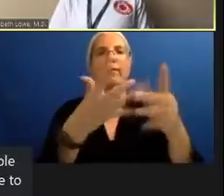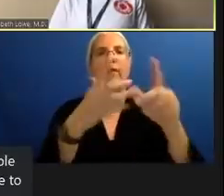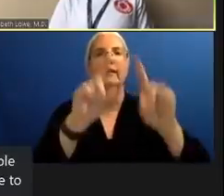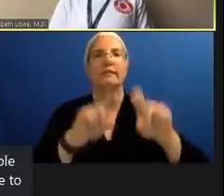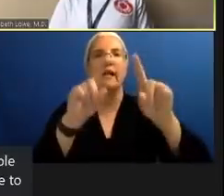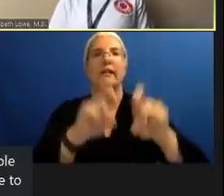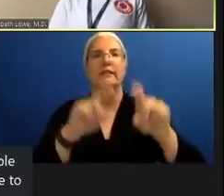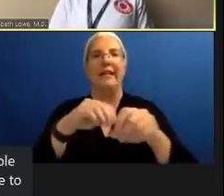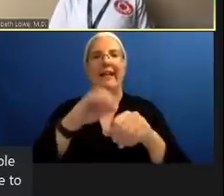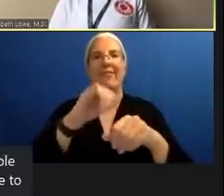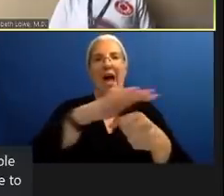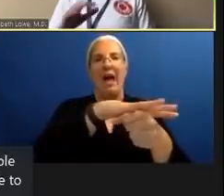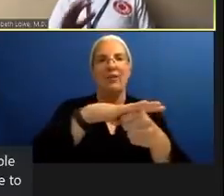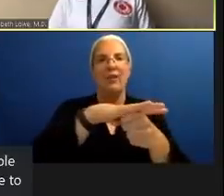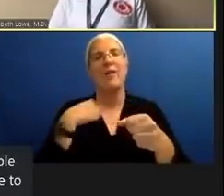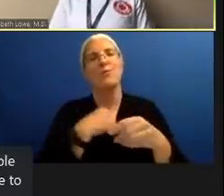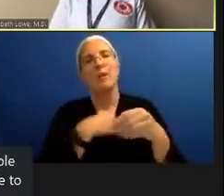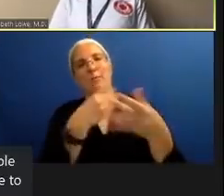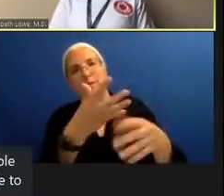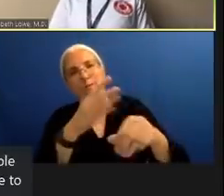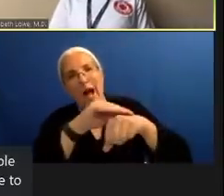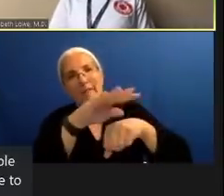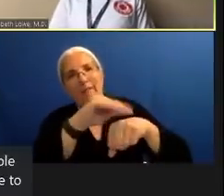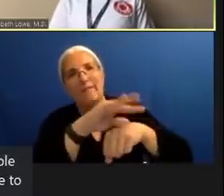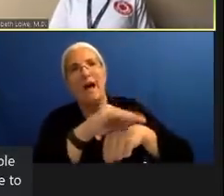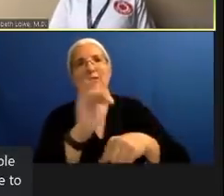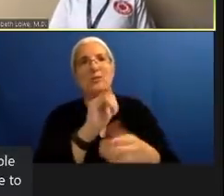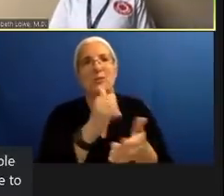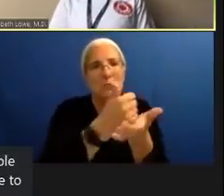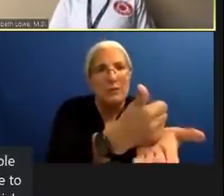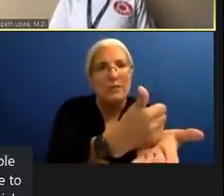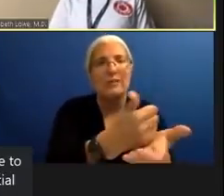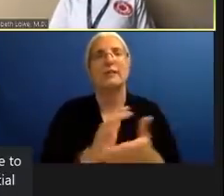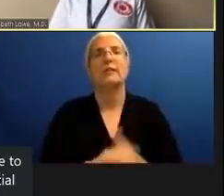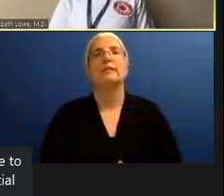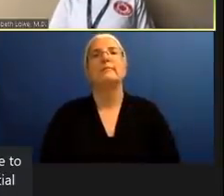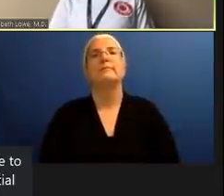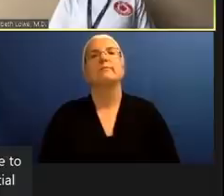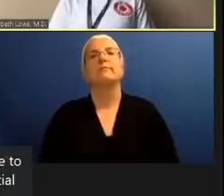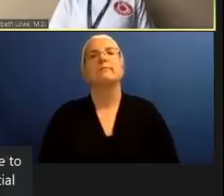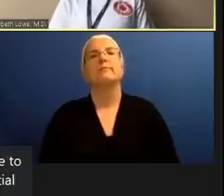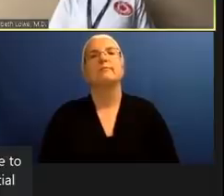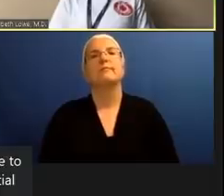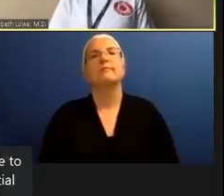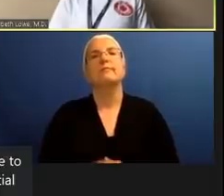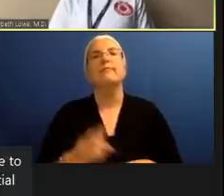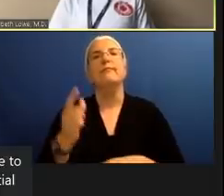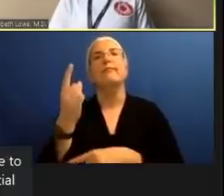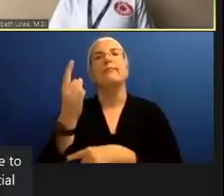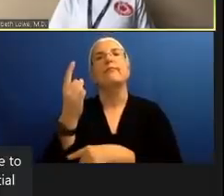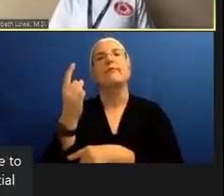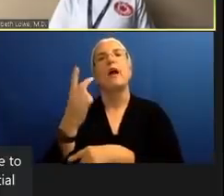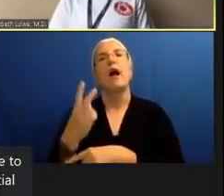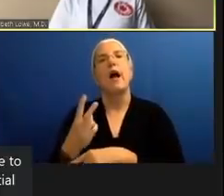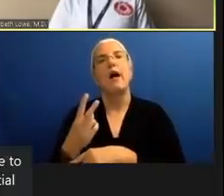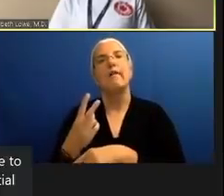So I'm half in the residential care facilities and half in the community doing